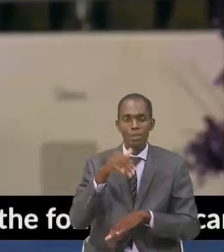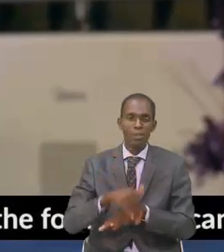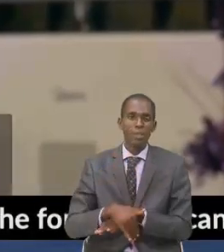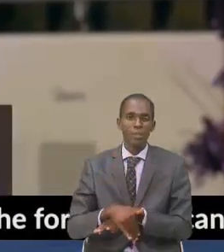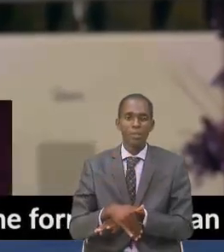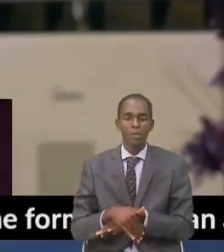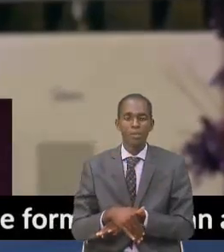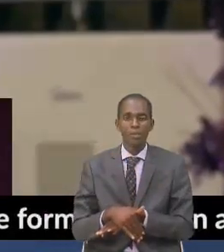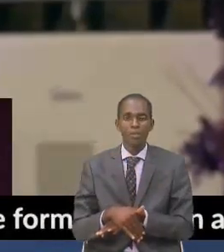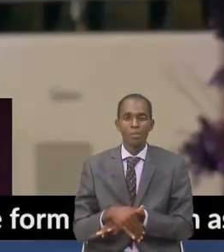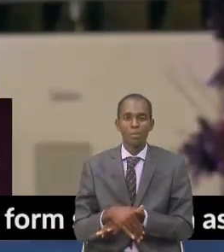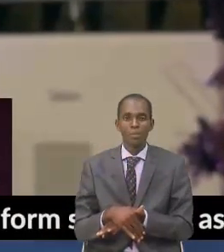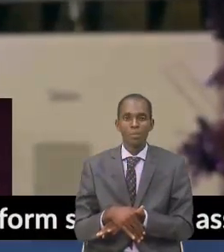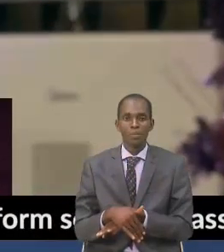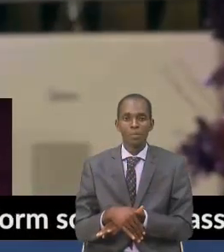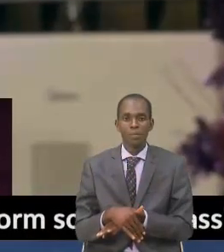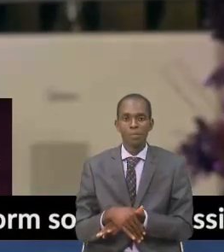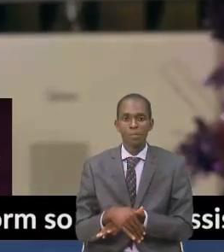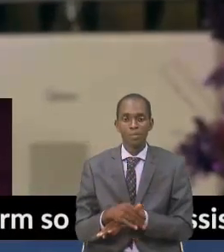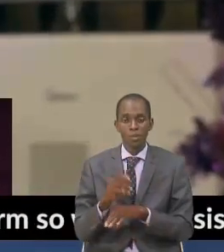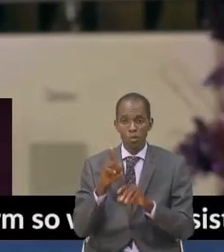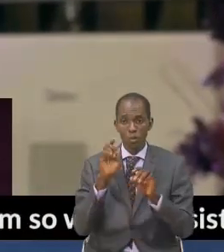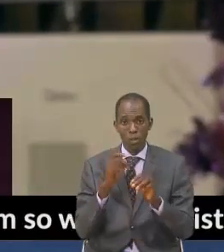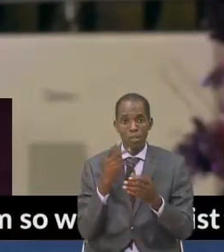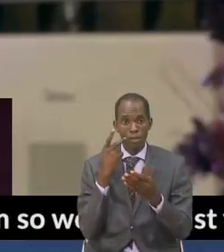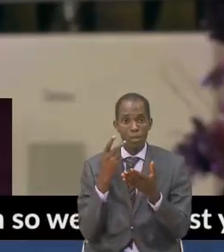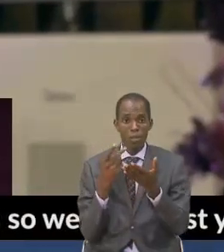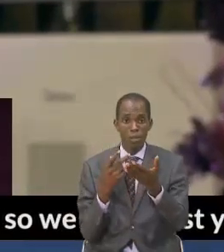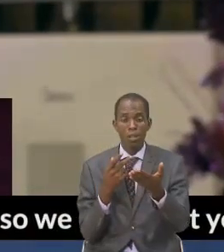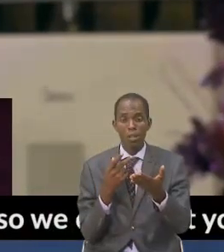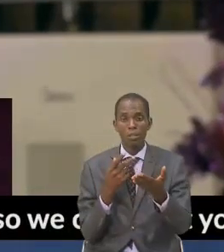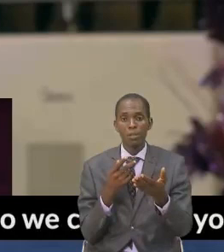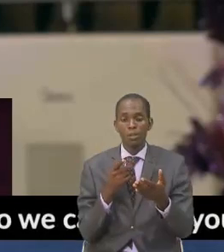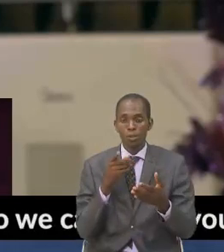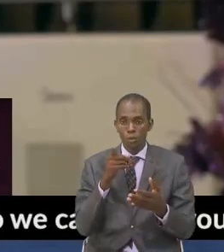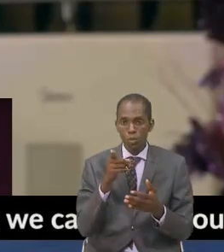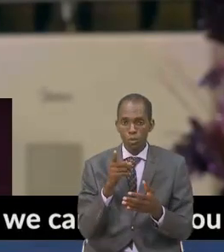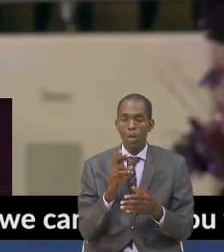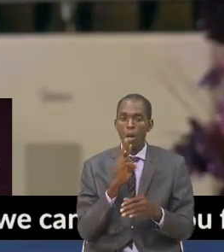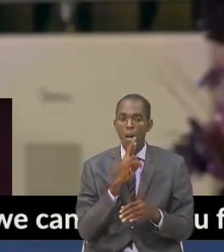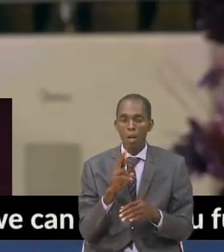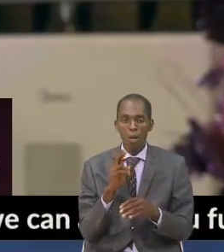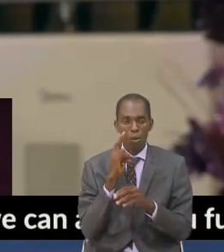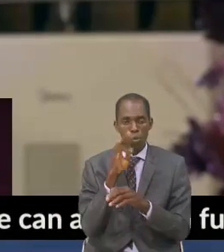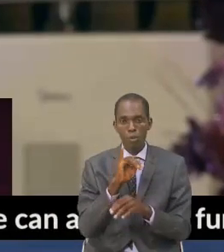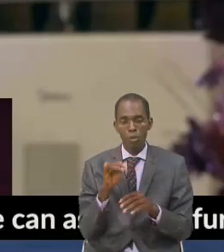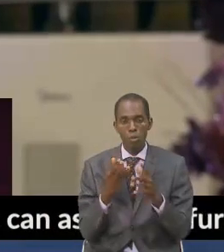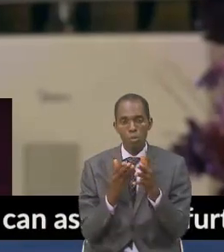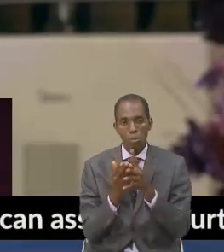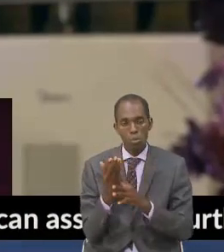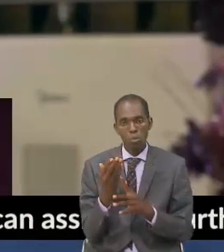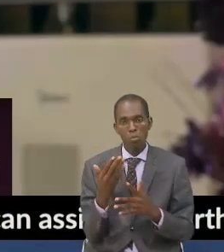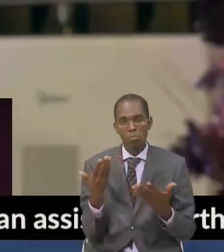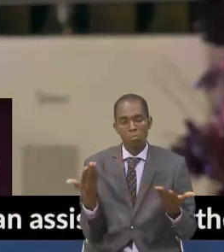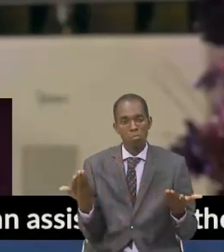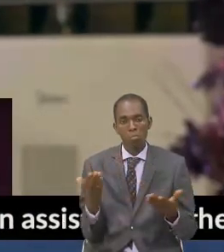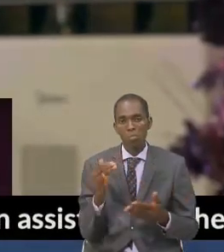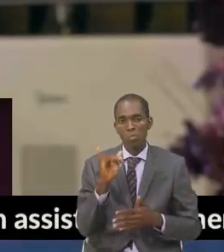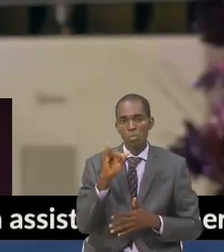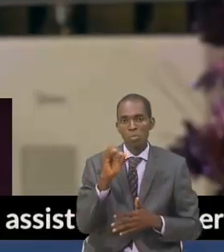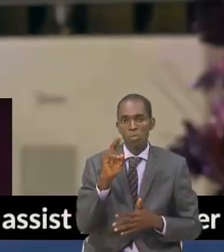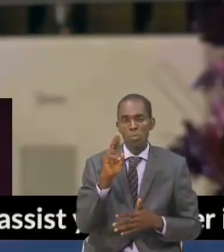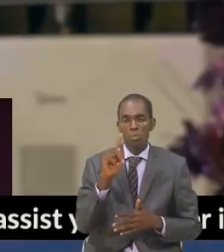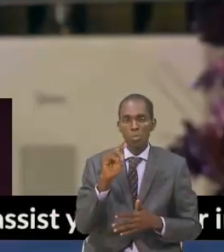your night. Please, counselors, write their name in capital